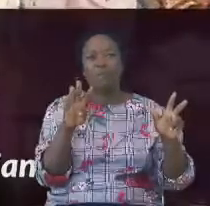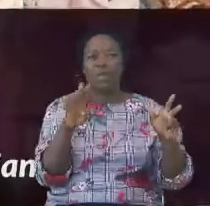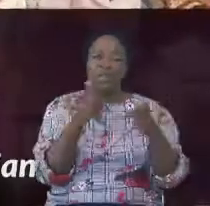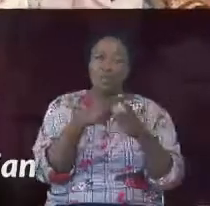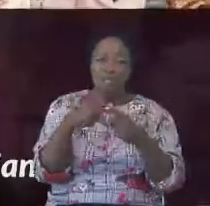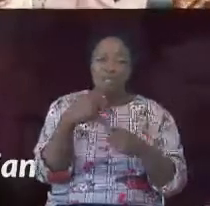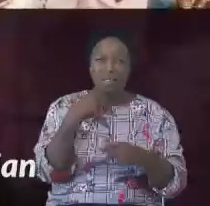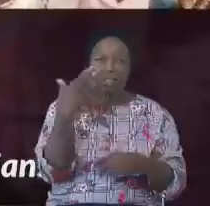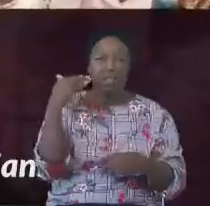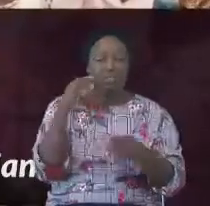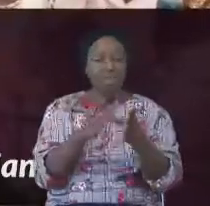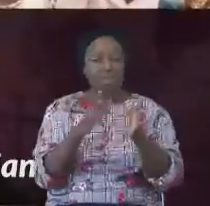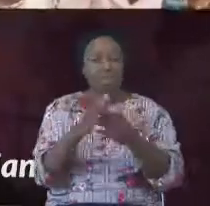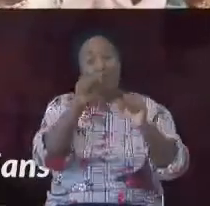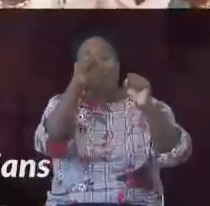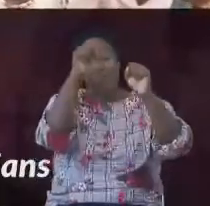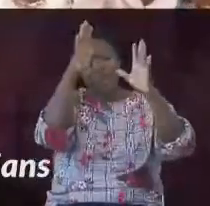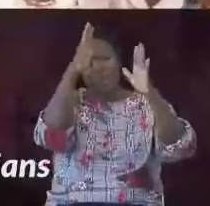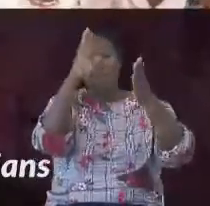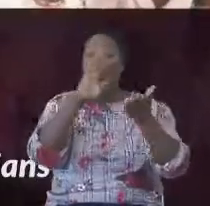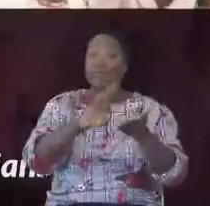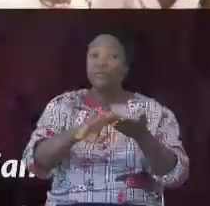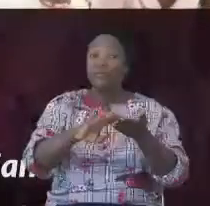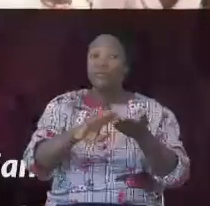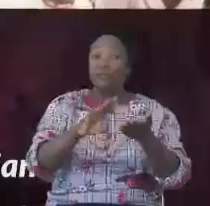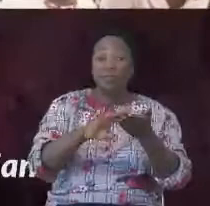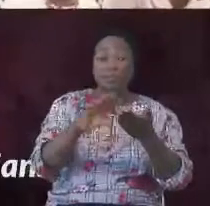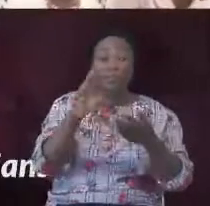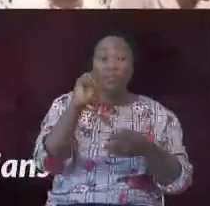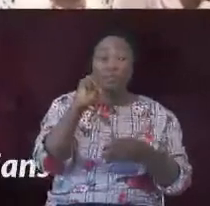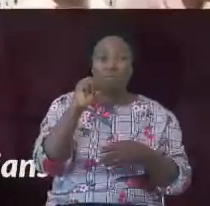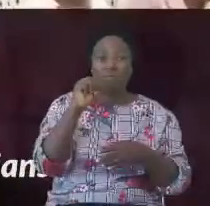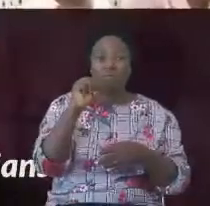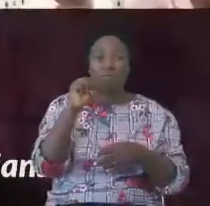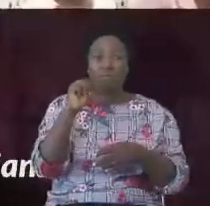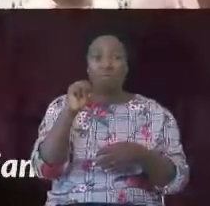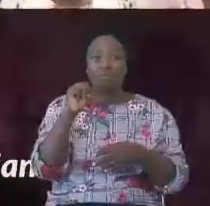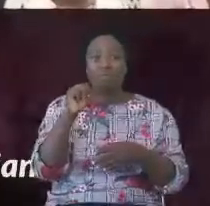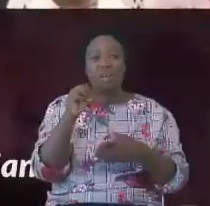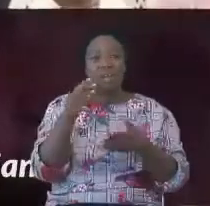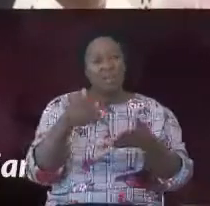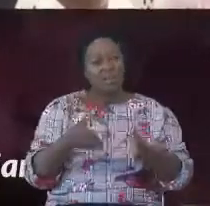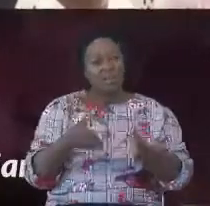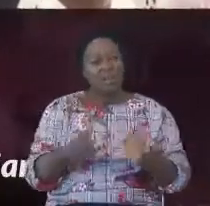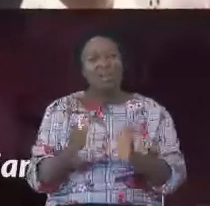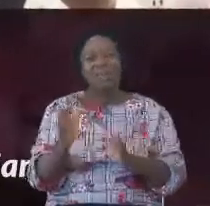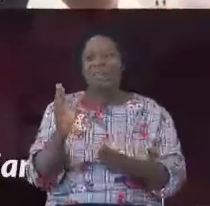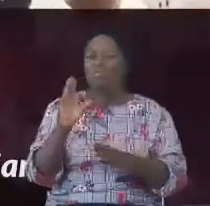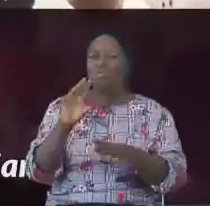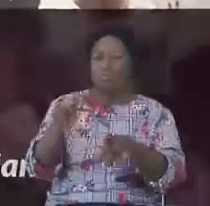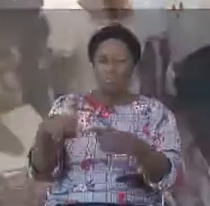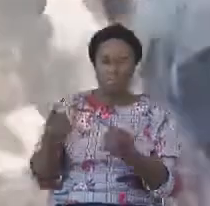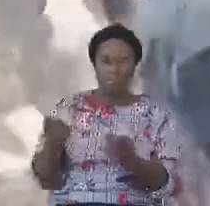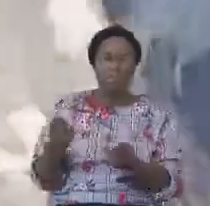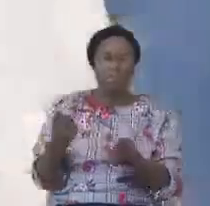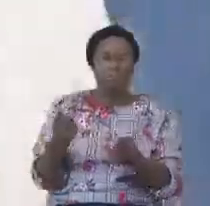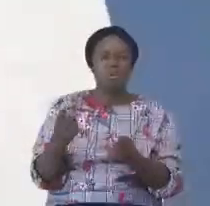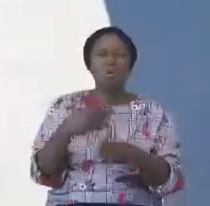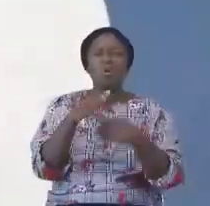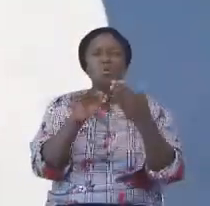23. Reading from verse 34. Then said Jesus, Father, forgive